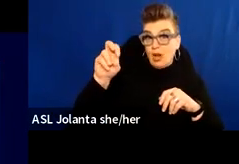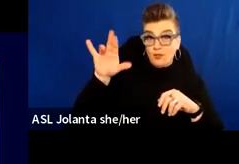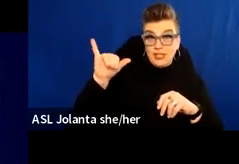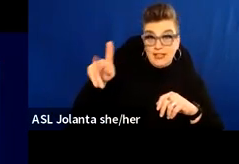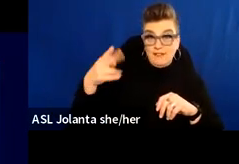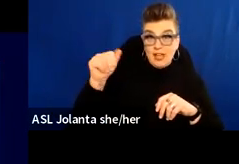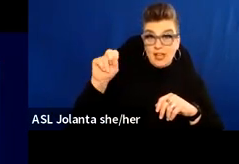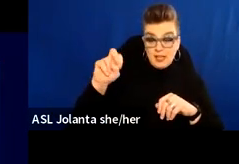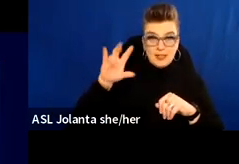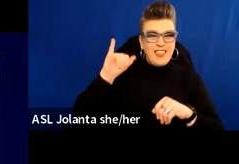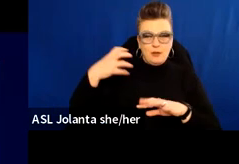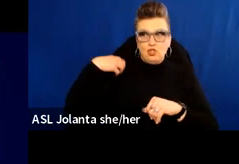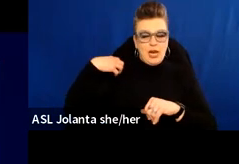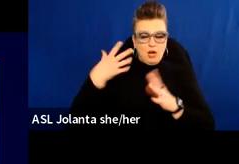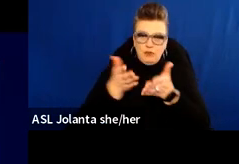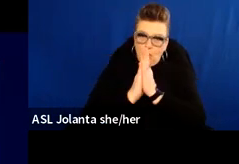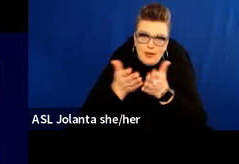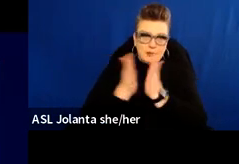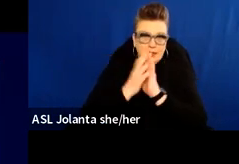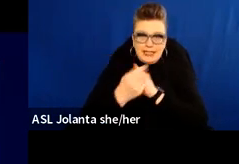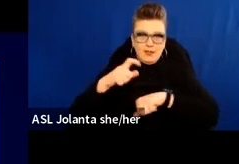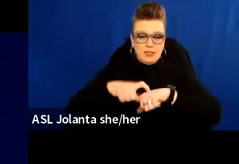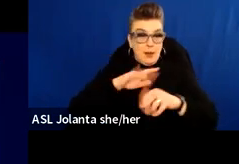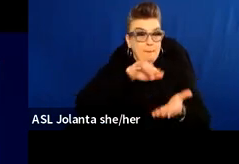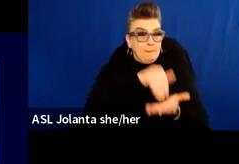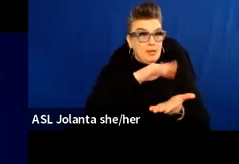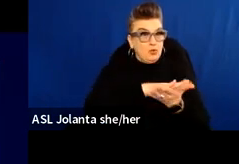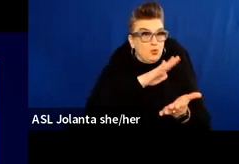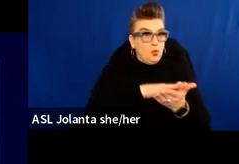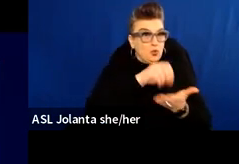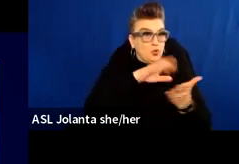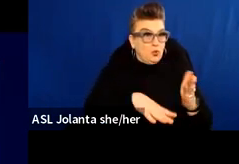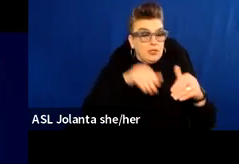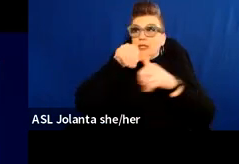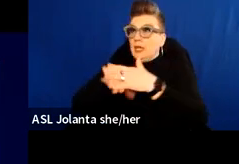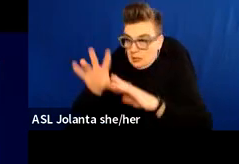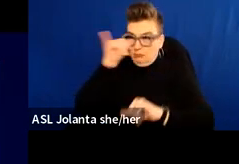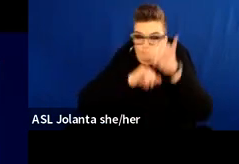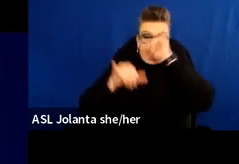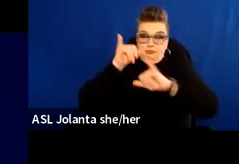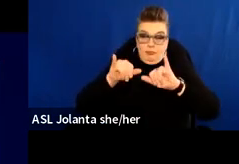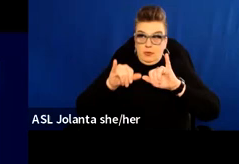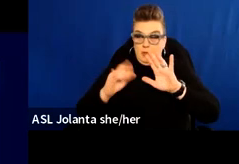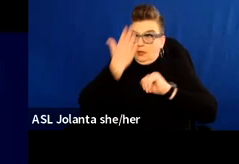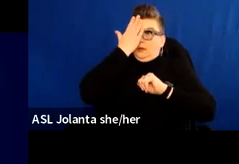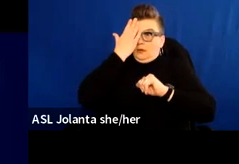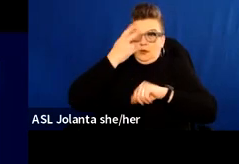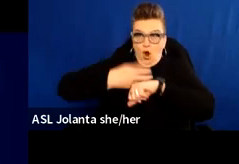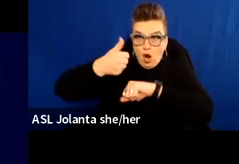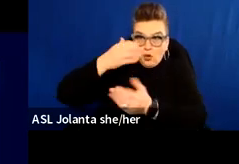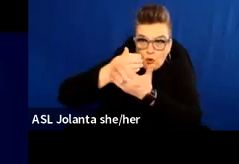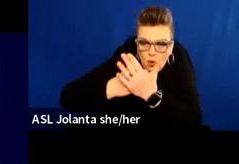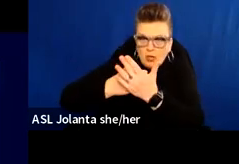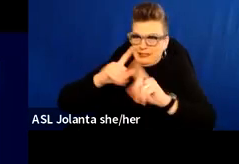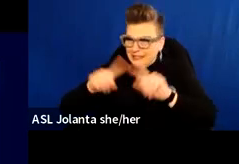chair several times about our middle school students are going to be going in and they're going to be taking this harder uh course taking and they're going to need to